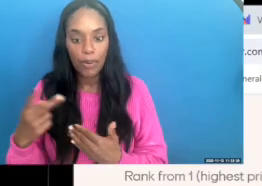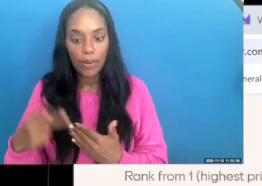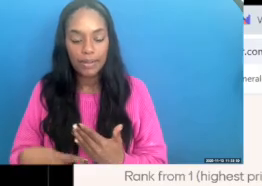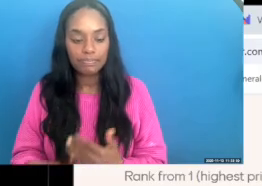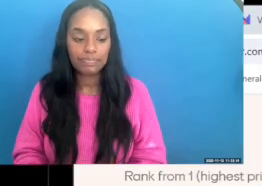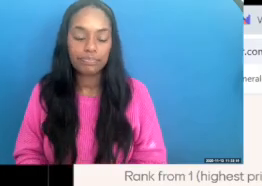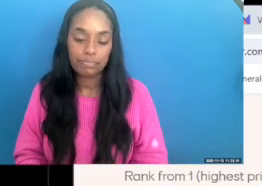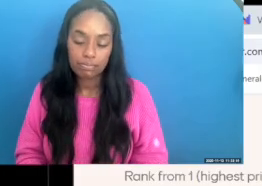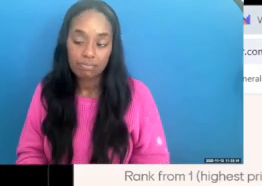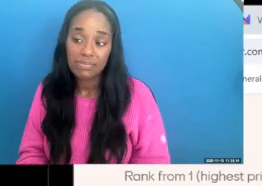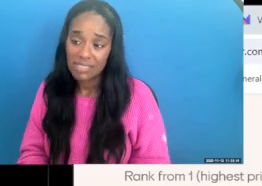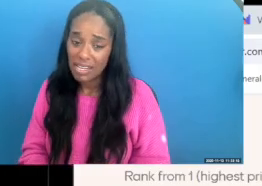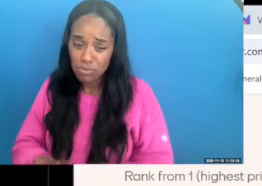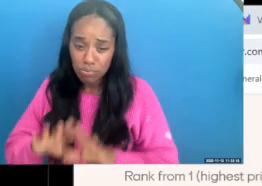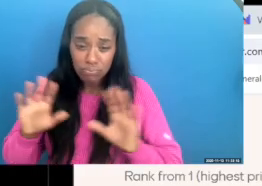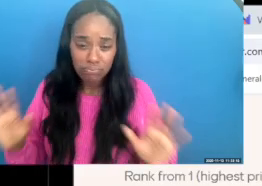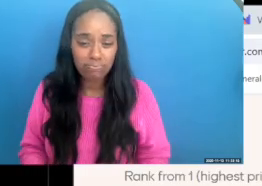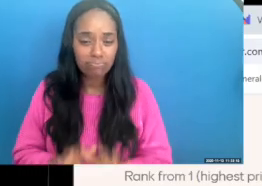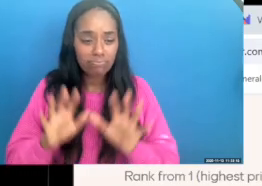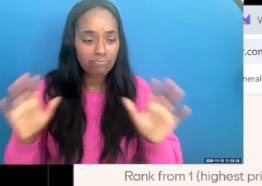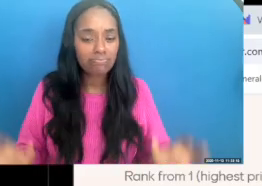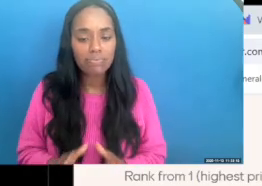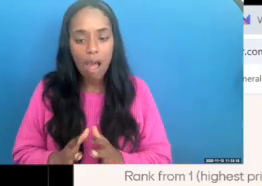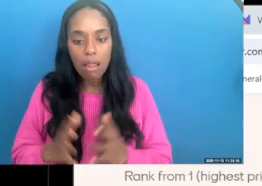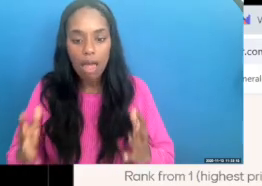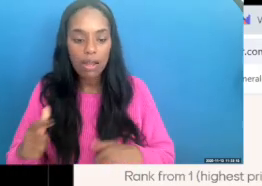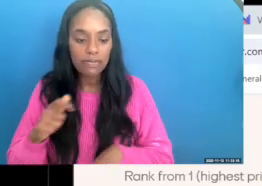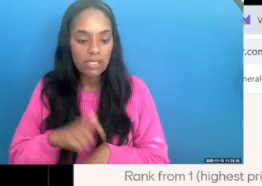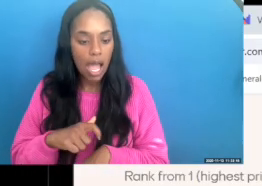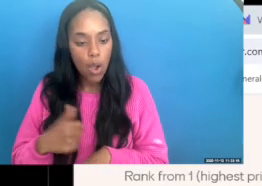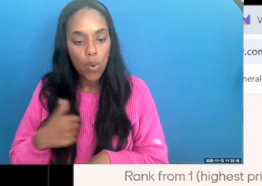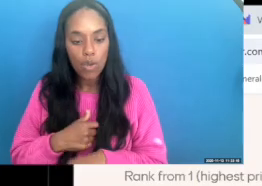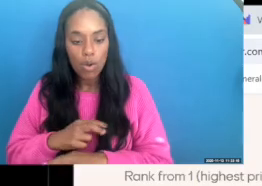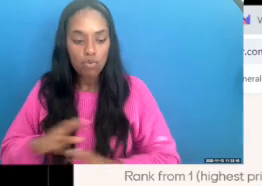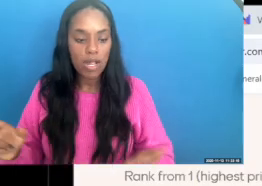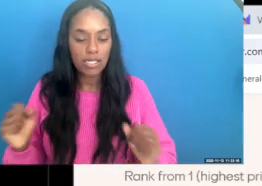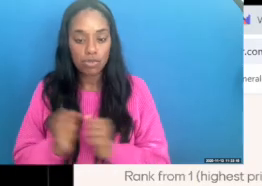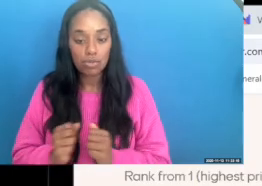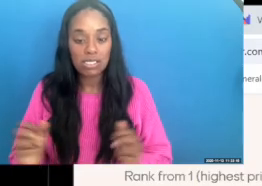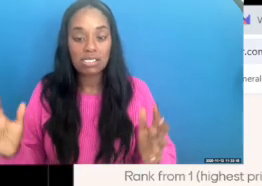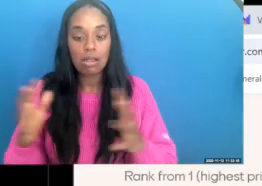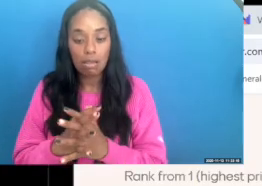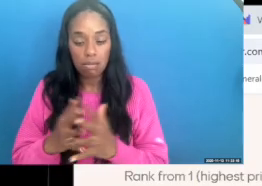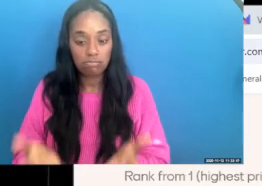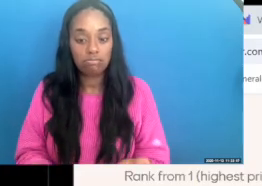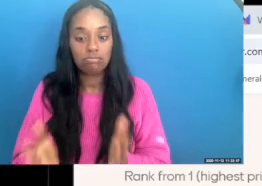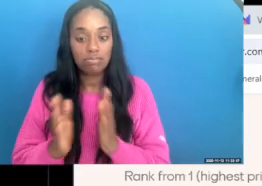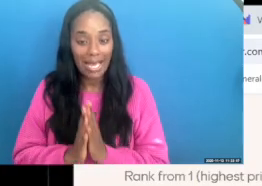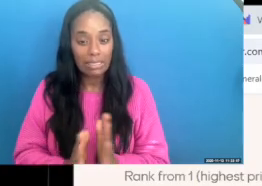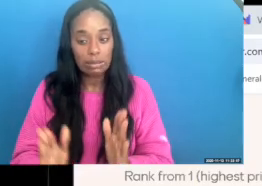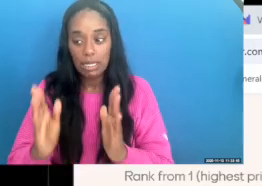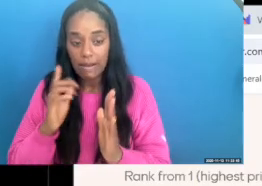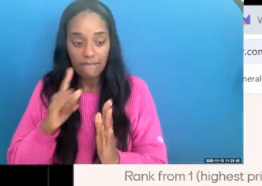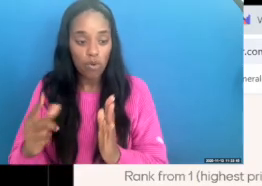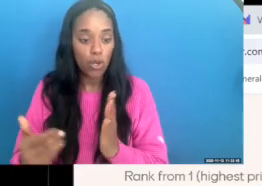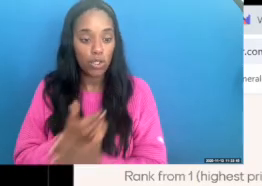preferred to have gone. I mean, my team feels so passionately about that program. And has spent a lot of time. We were very much